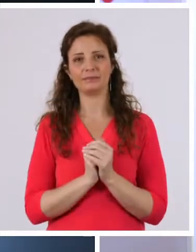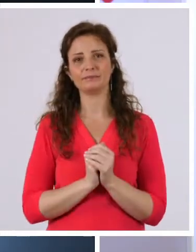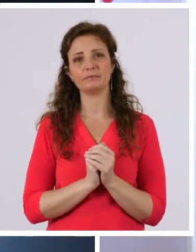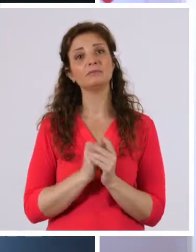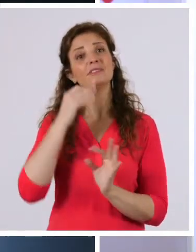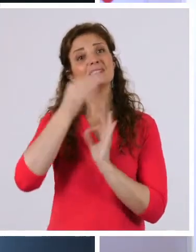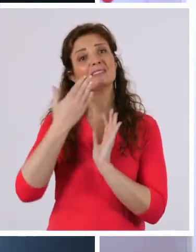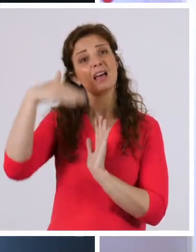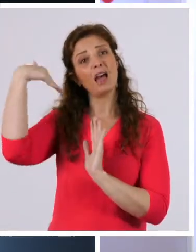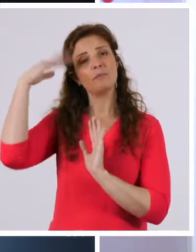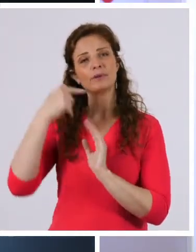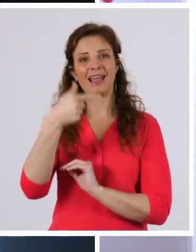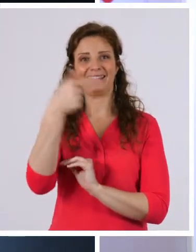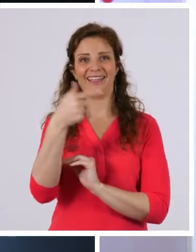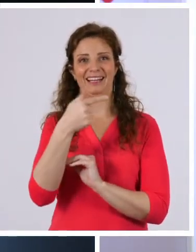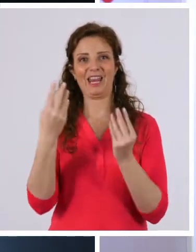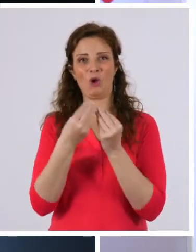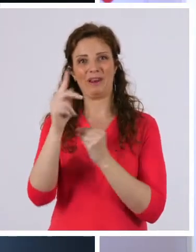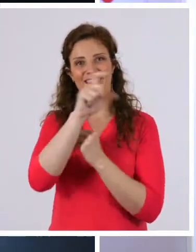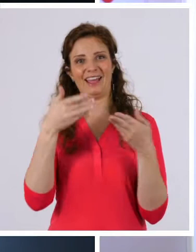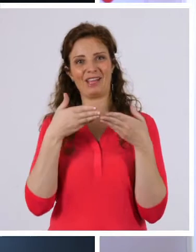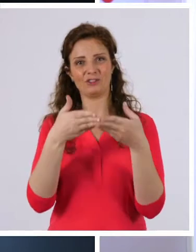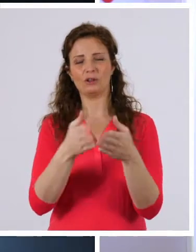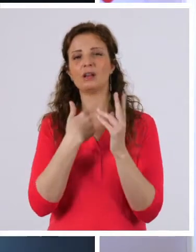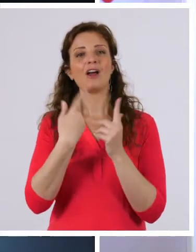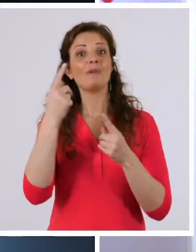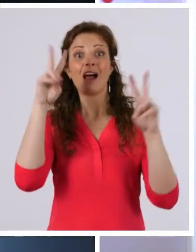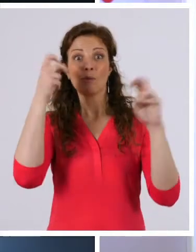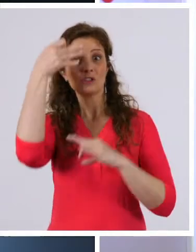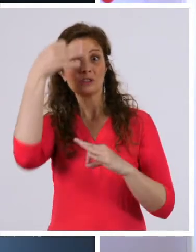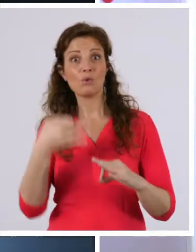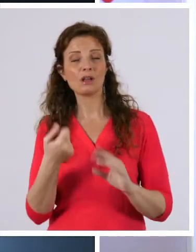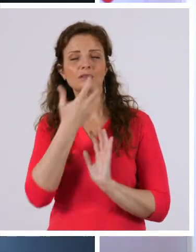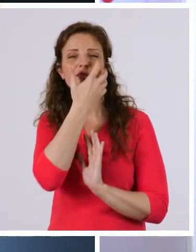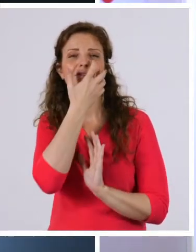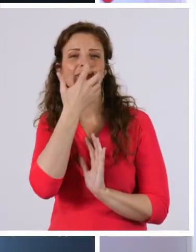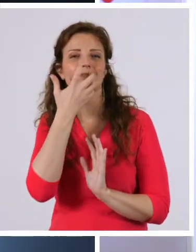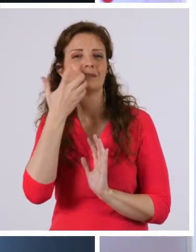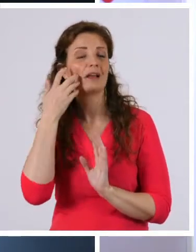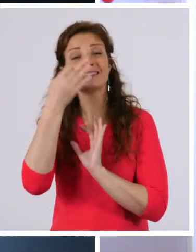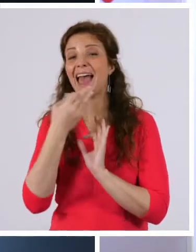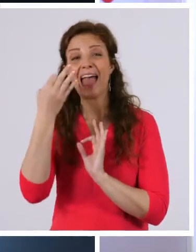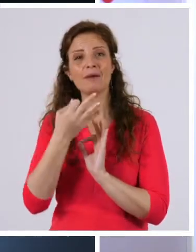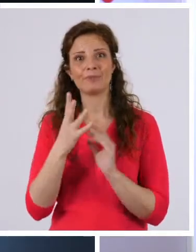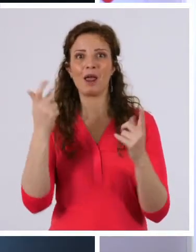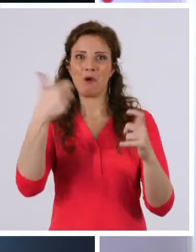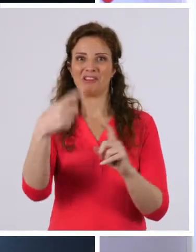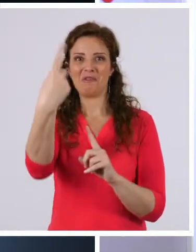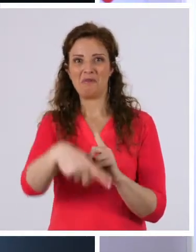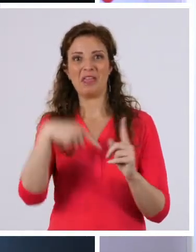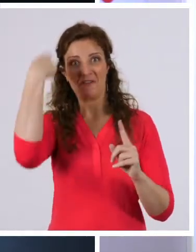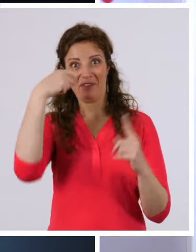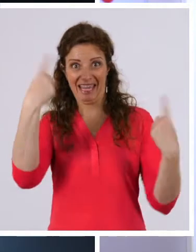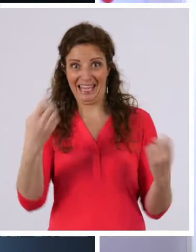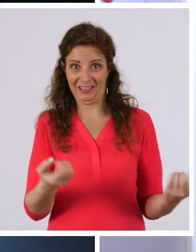Tirrenia Compagnia Italiana di Navigazione has always been very keen on security issues, and that's the reason